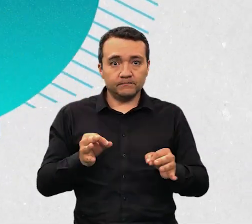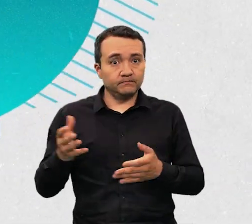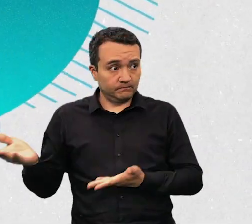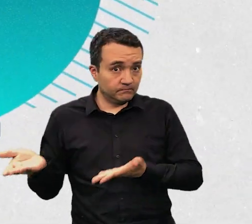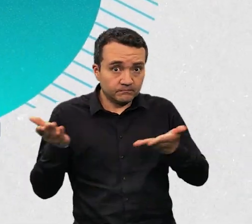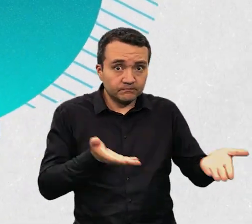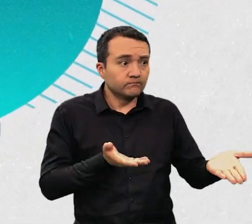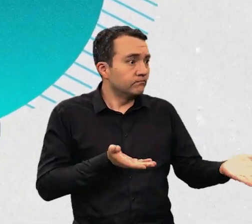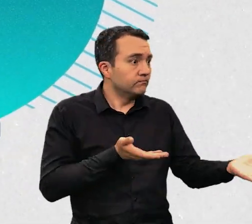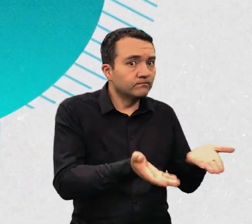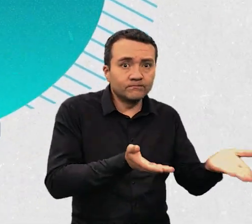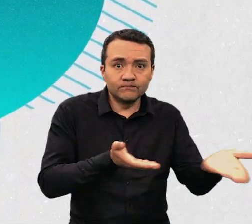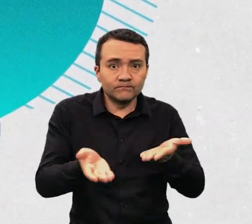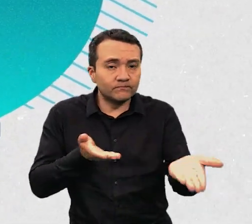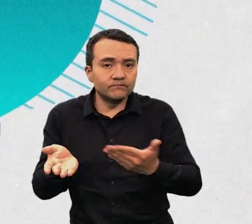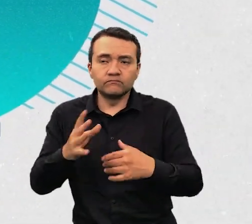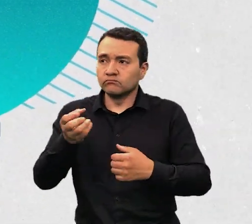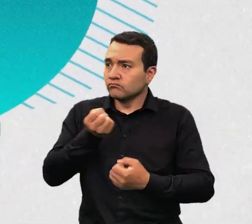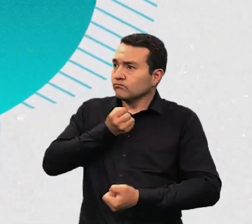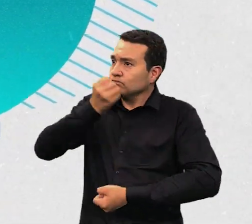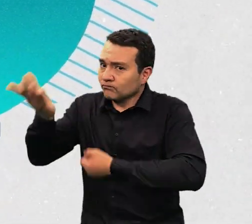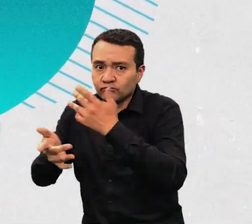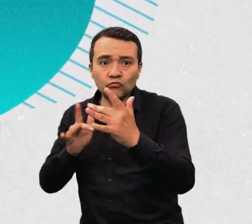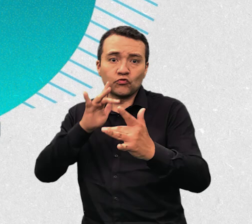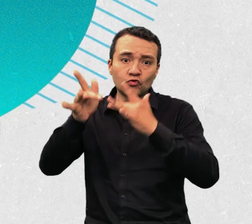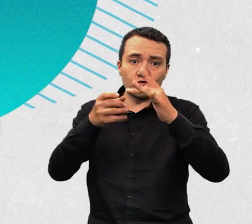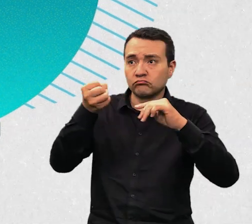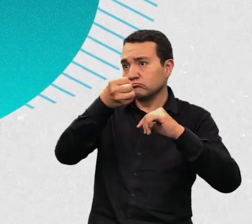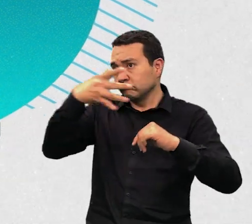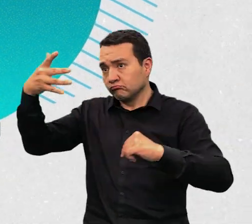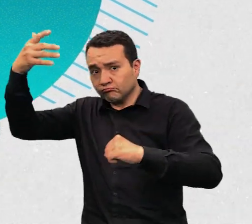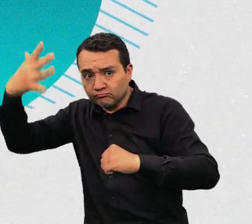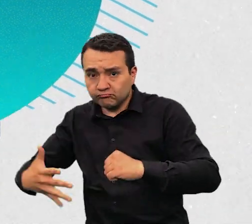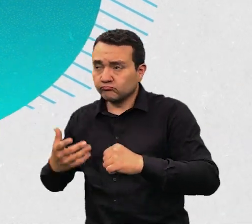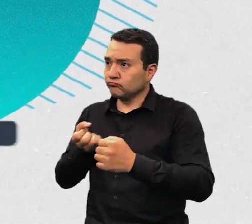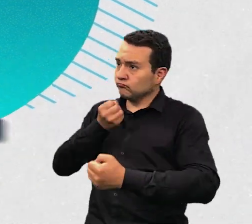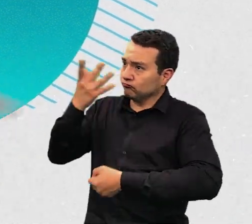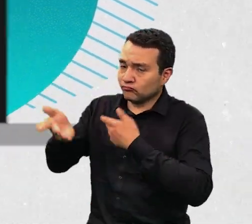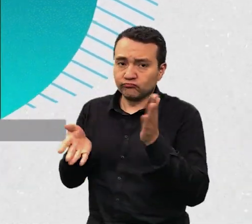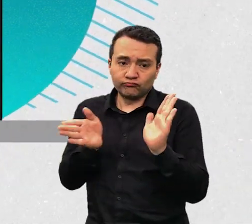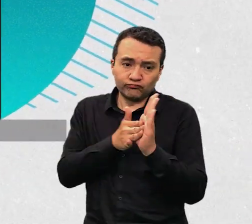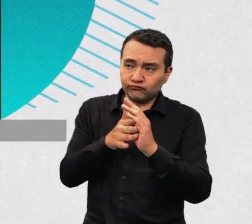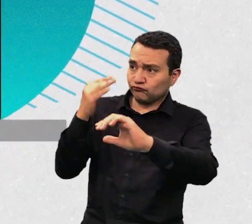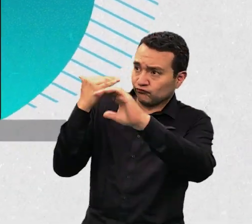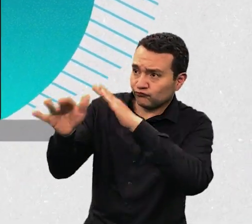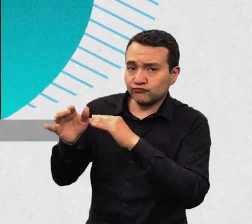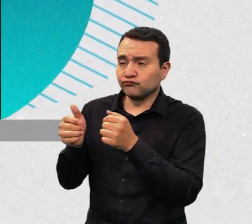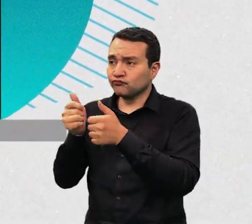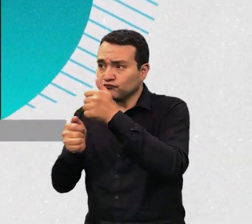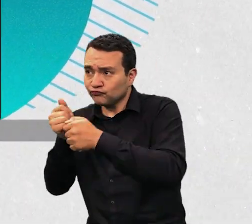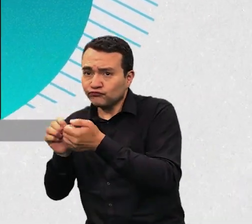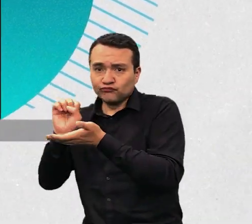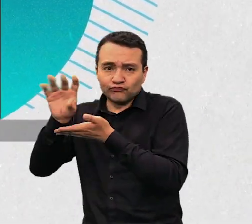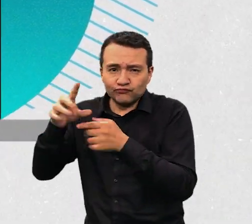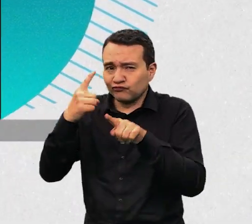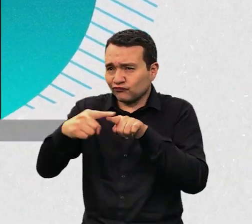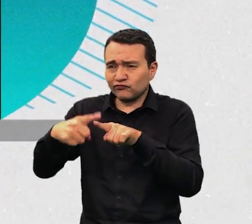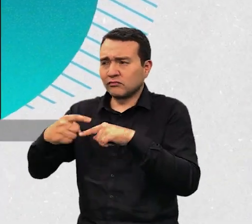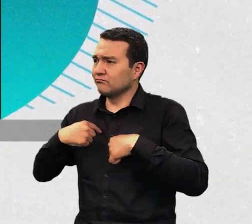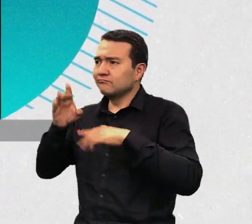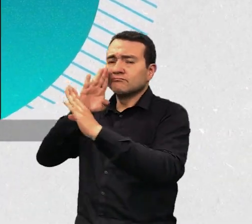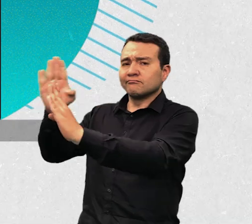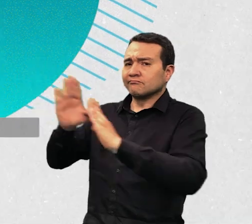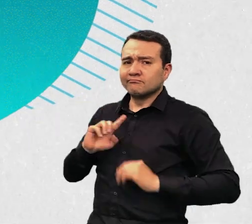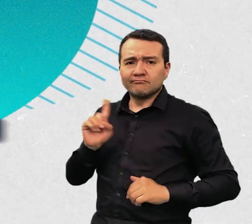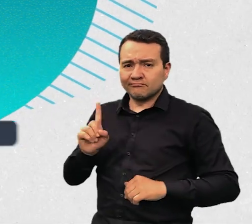Ensure the availability of accessible complaint mechanisms for persons with disabilities to complain about specific situations in which they